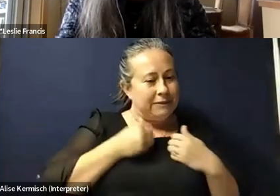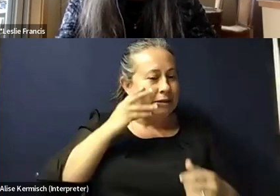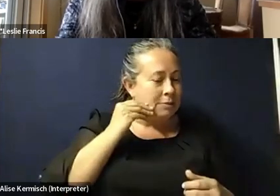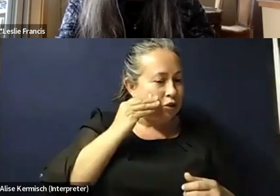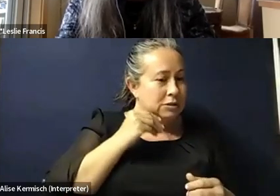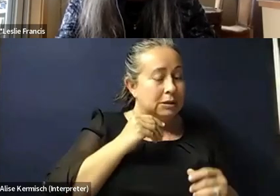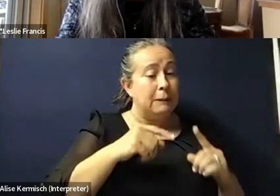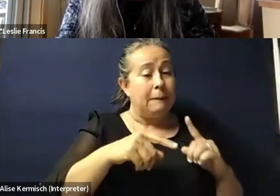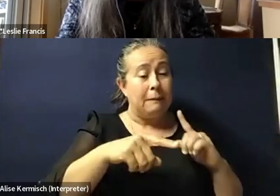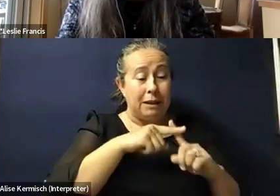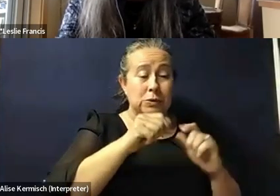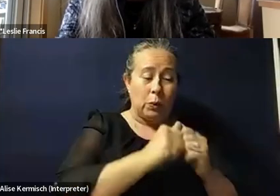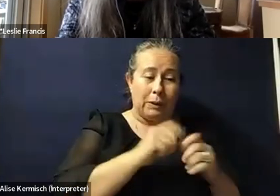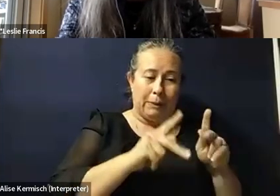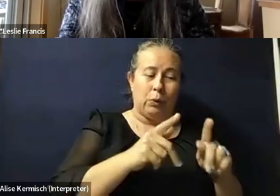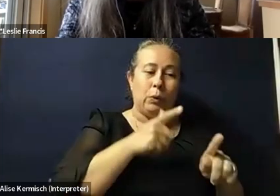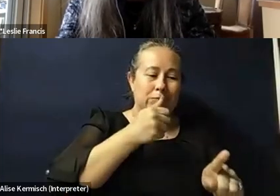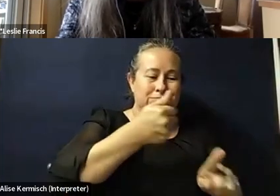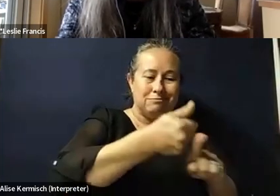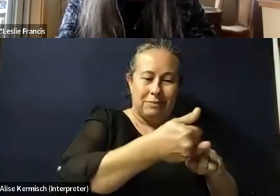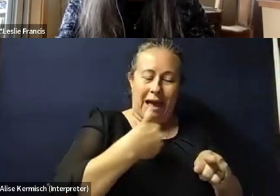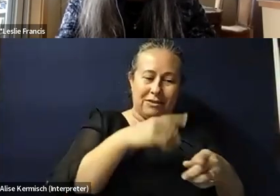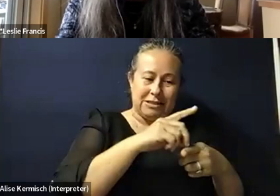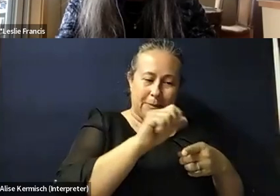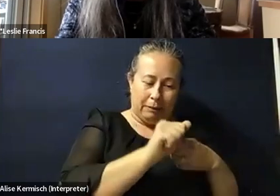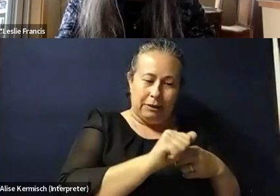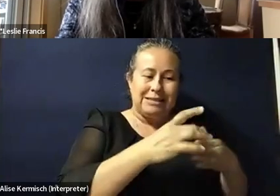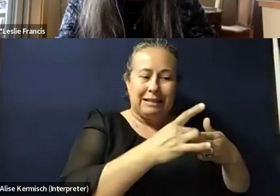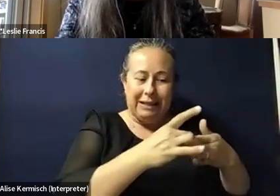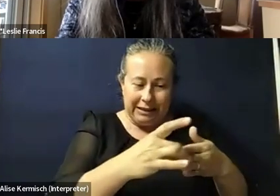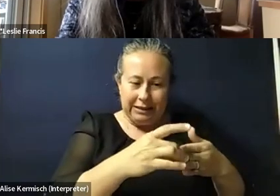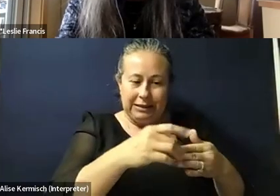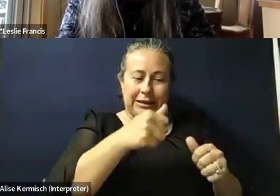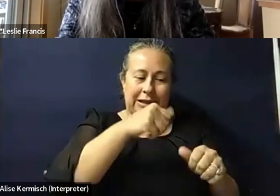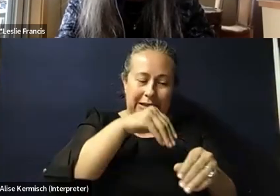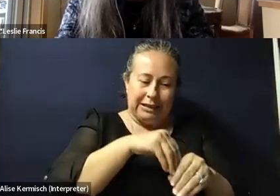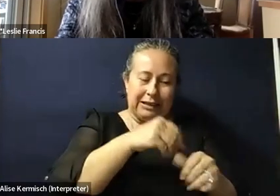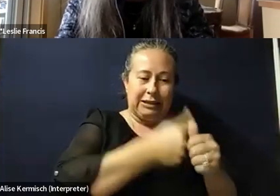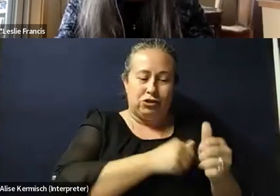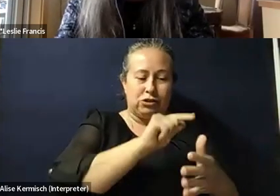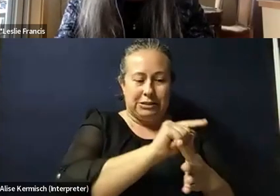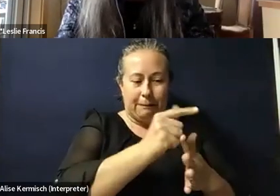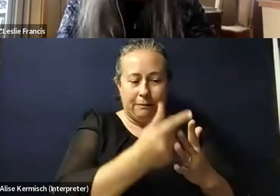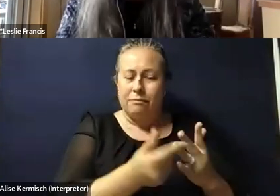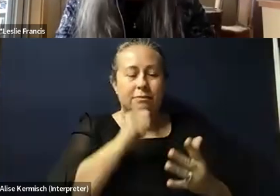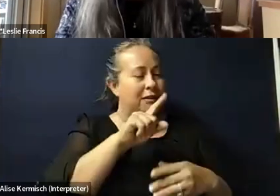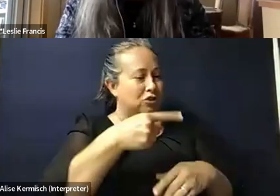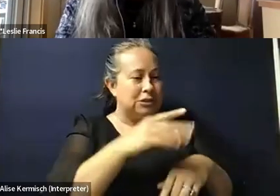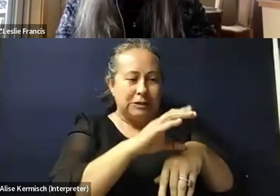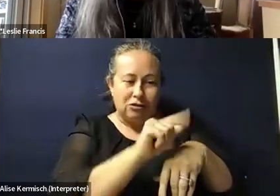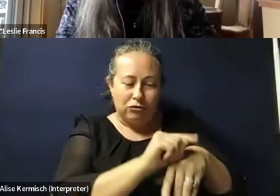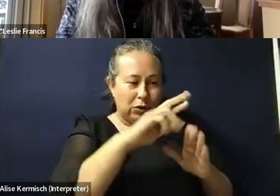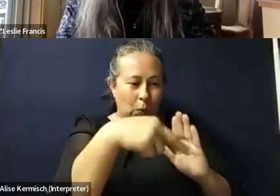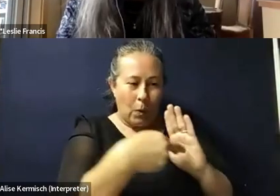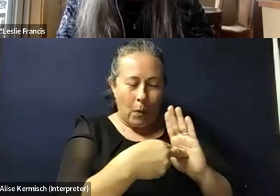with disabilities leading the studies in each step. It's not just to have consultancy role that